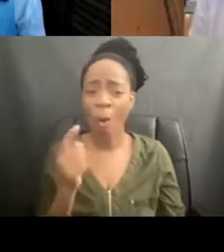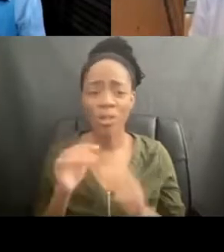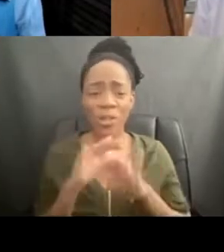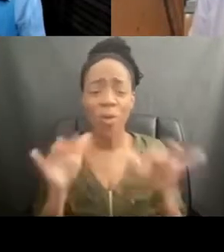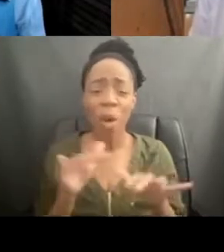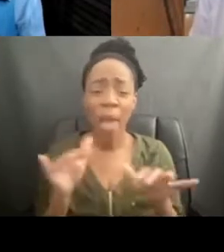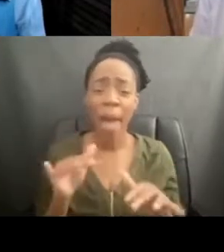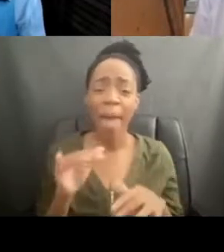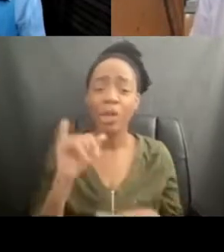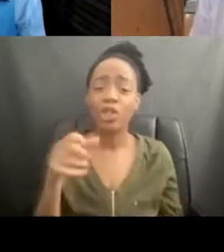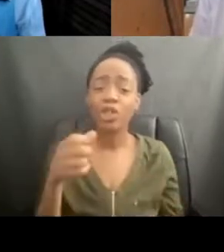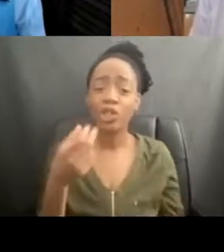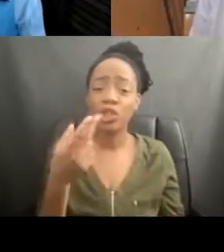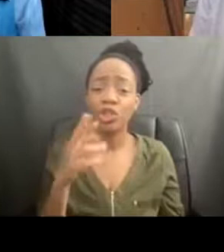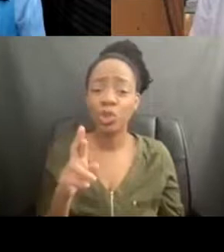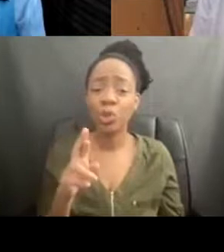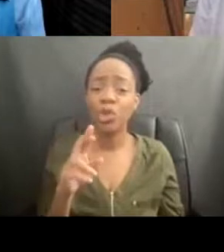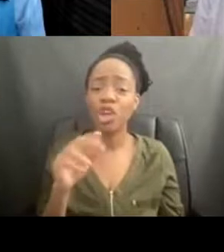lifeguard. Yeah. Yeah.